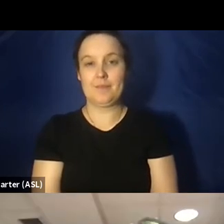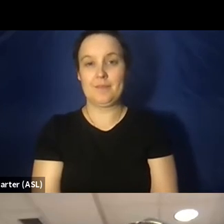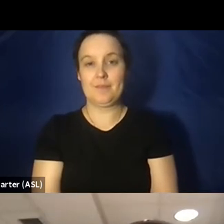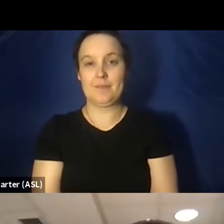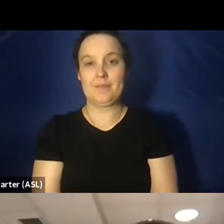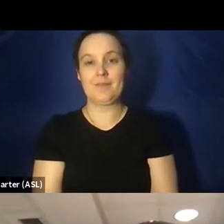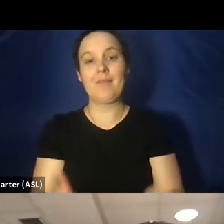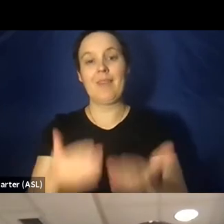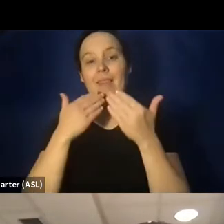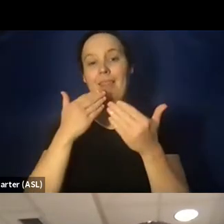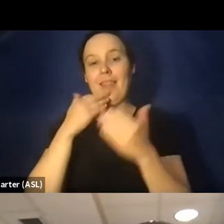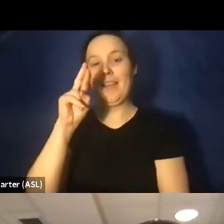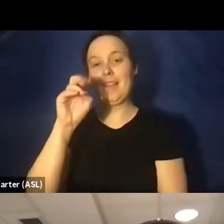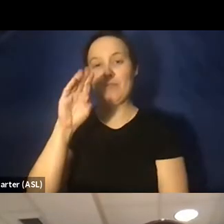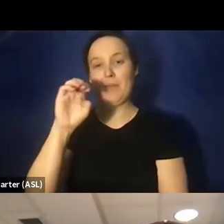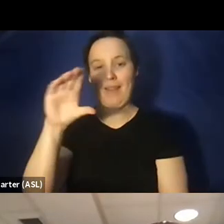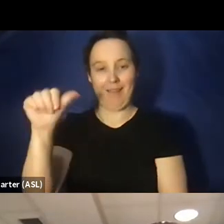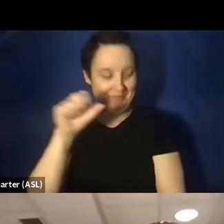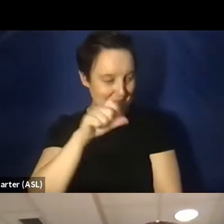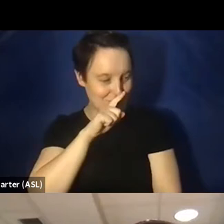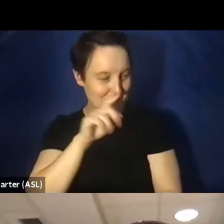Thanks, Rebecca.